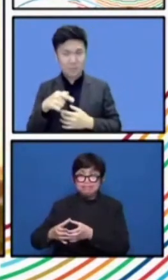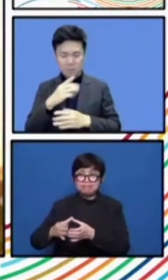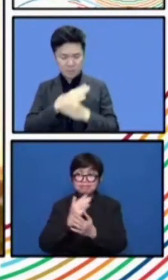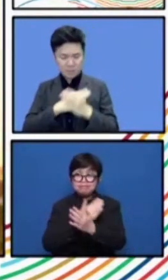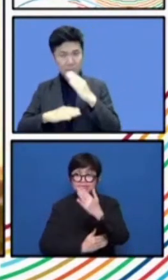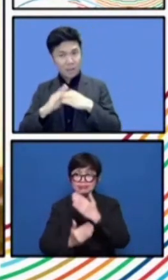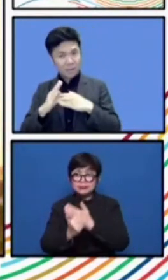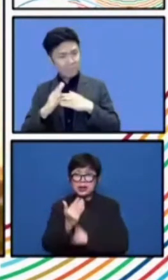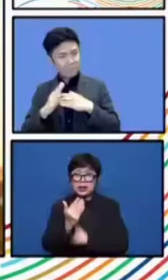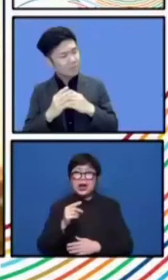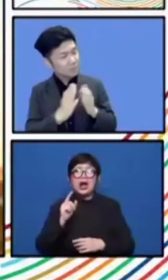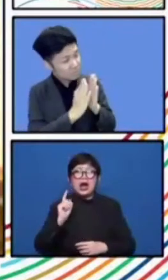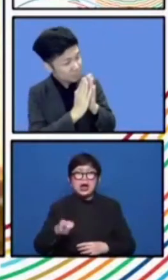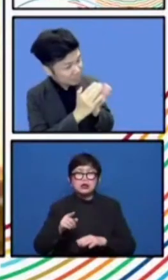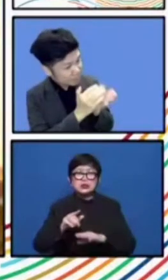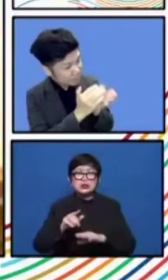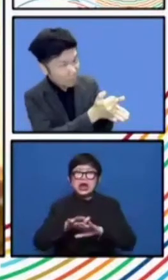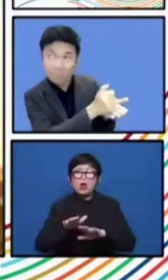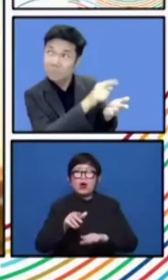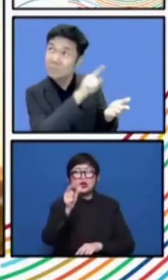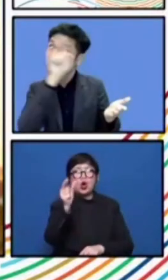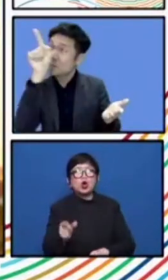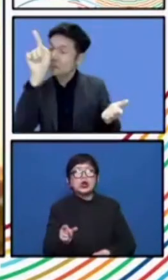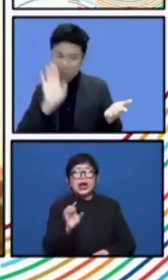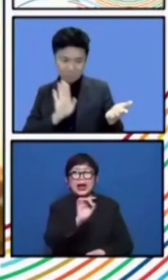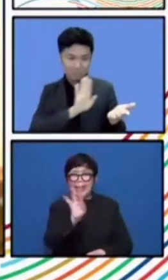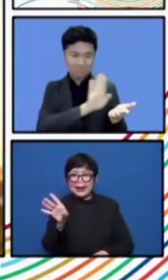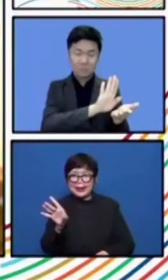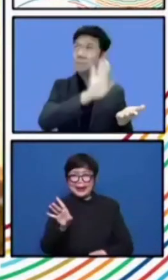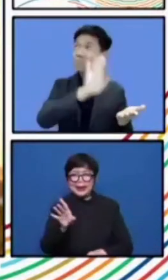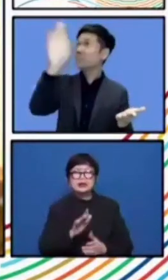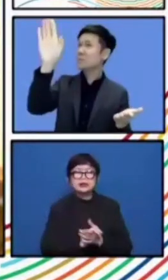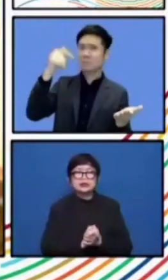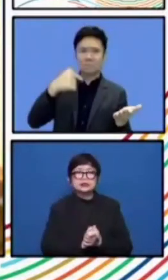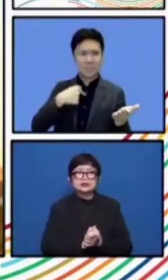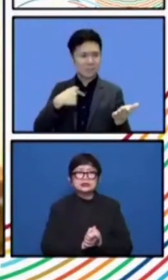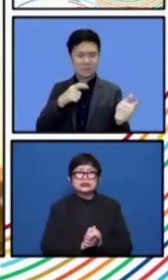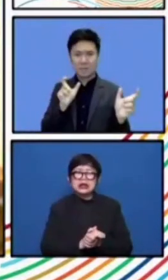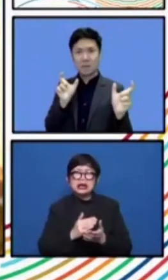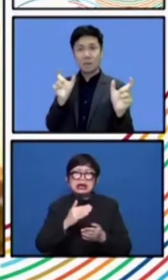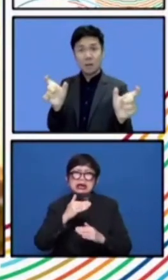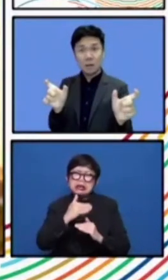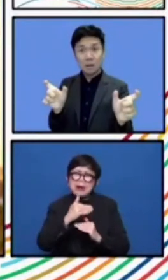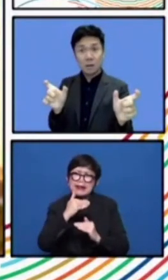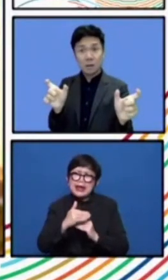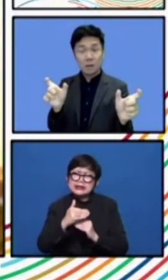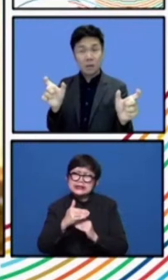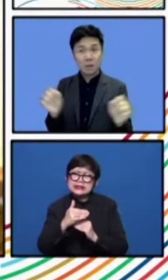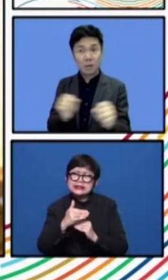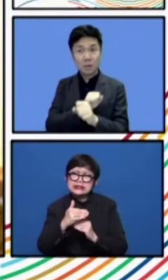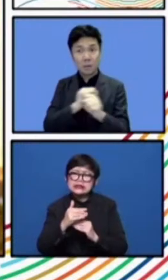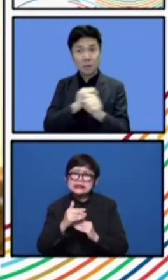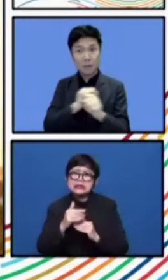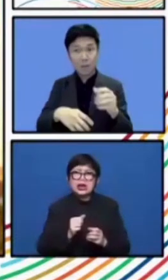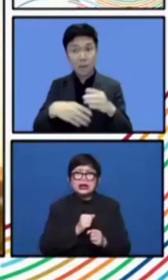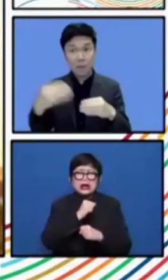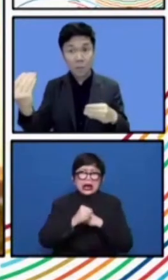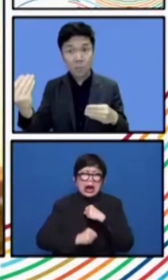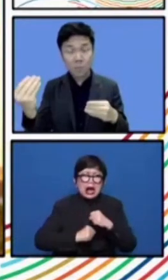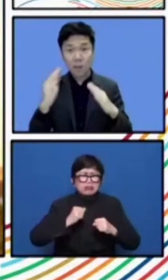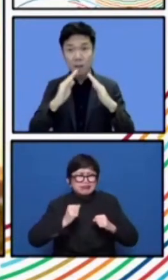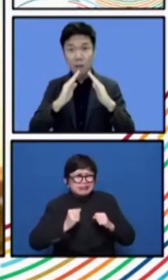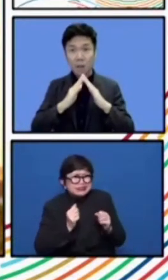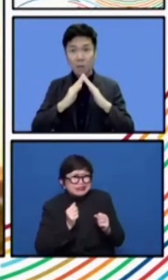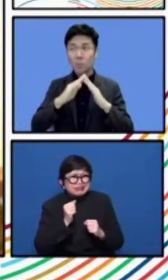to that uh with restricted mobility and paralyzed social support institutions and services